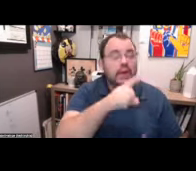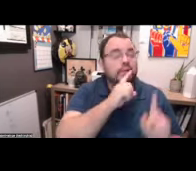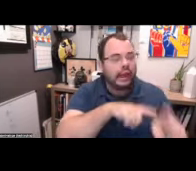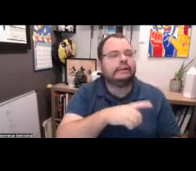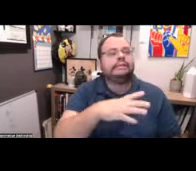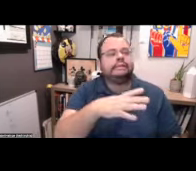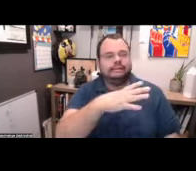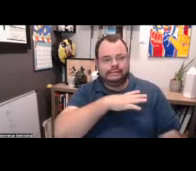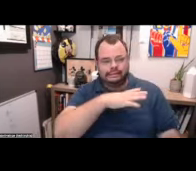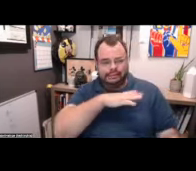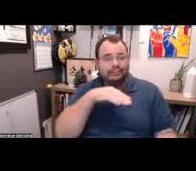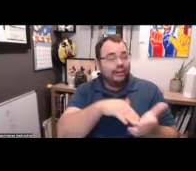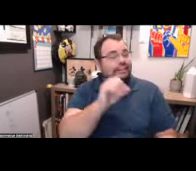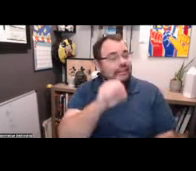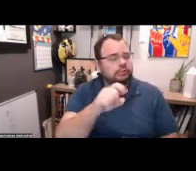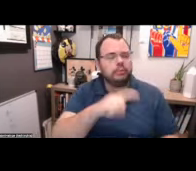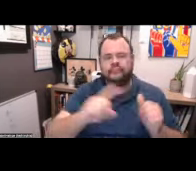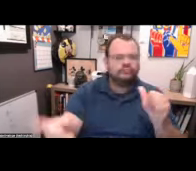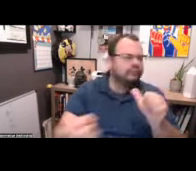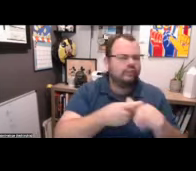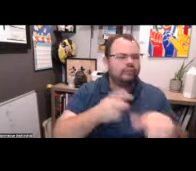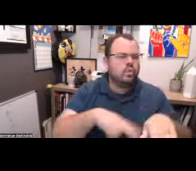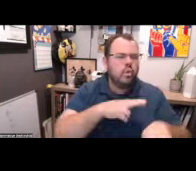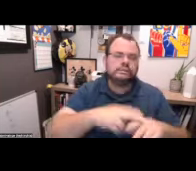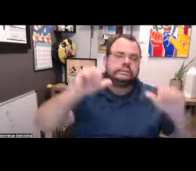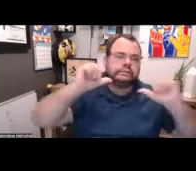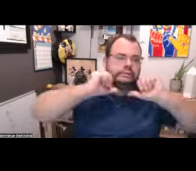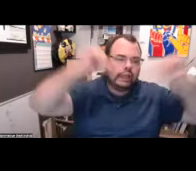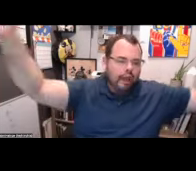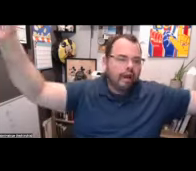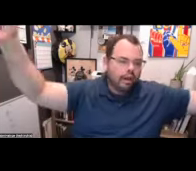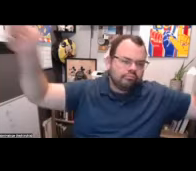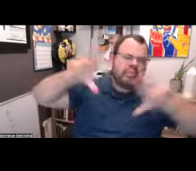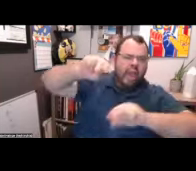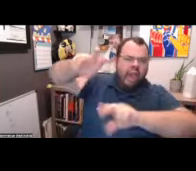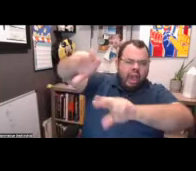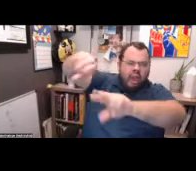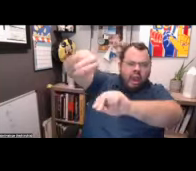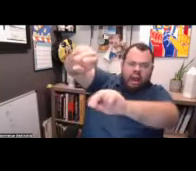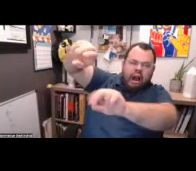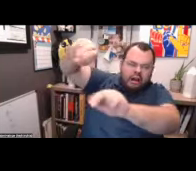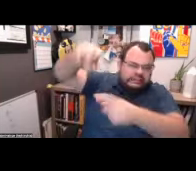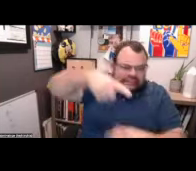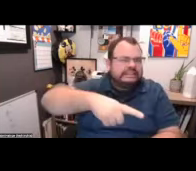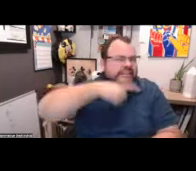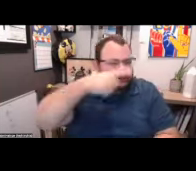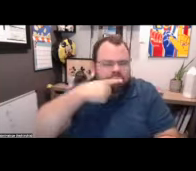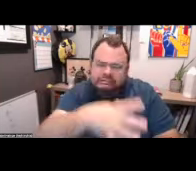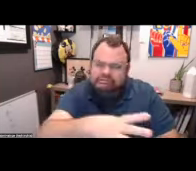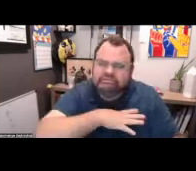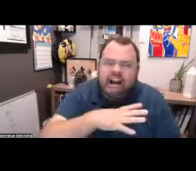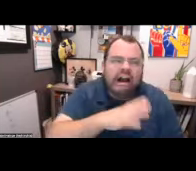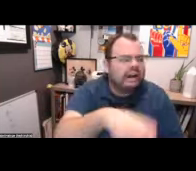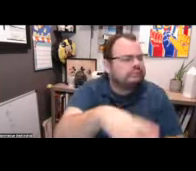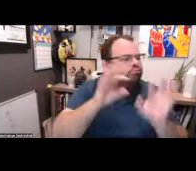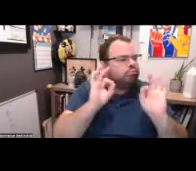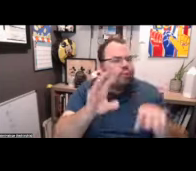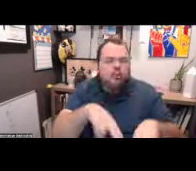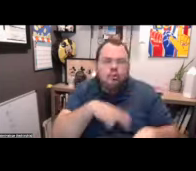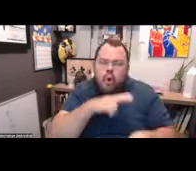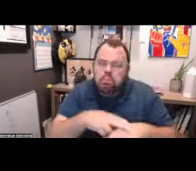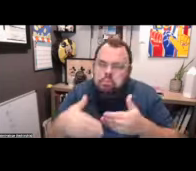Okay, to the doctor. Yes, they went to the doctor, but first they were in denial. There's no way